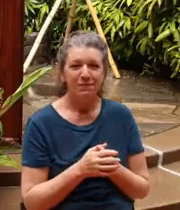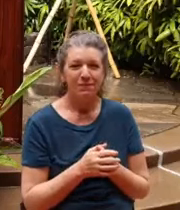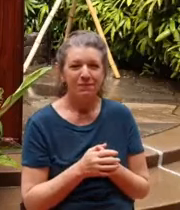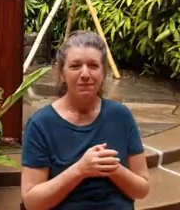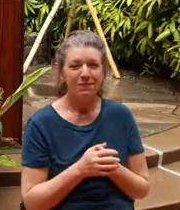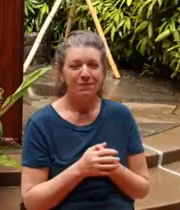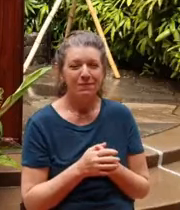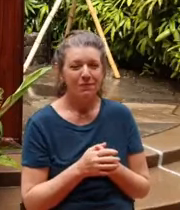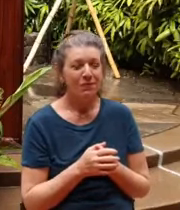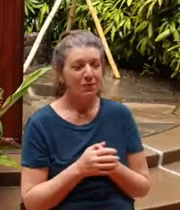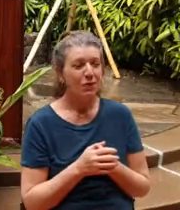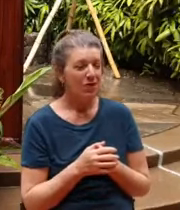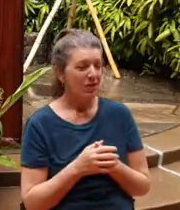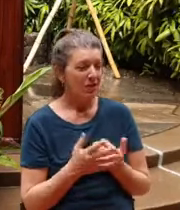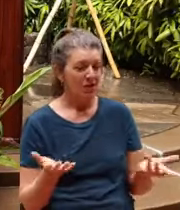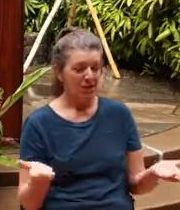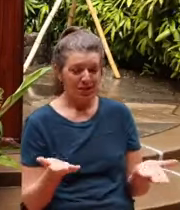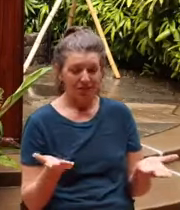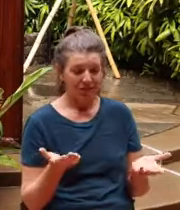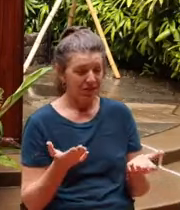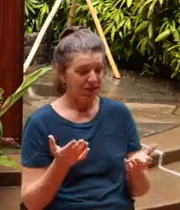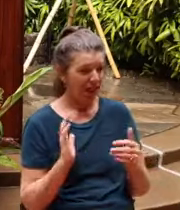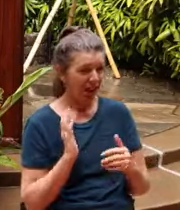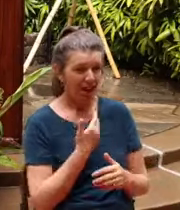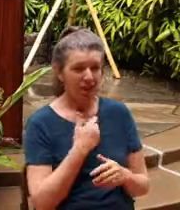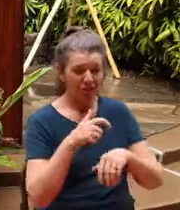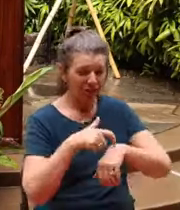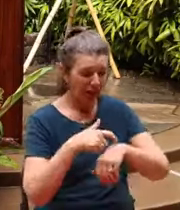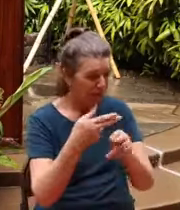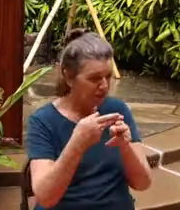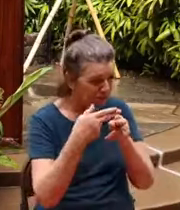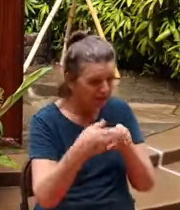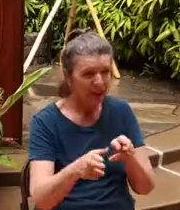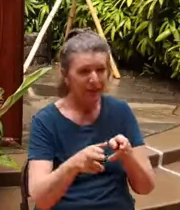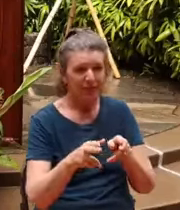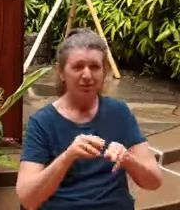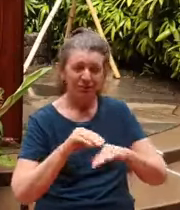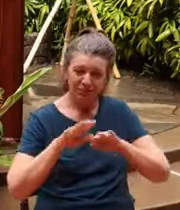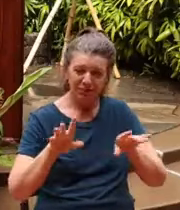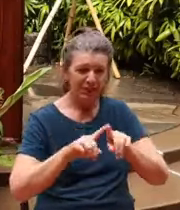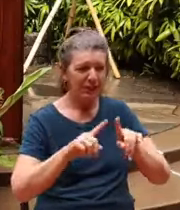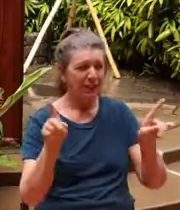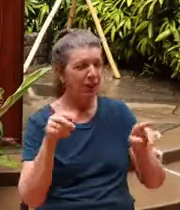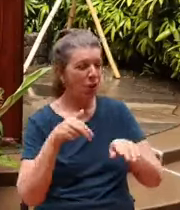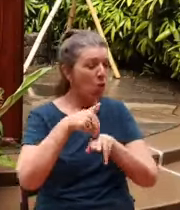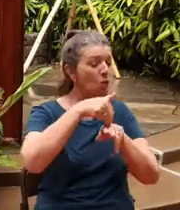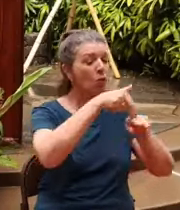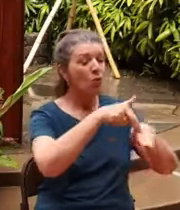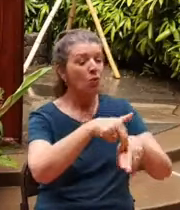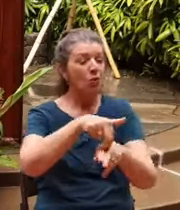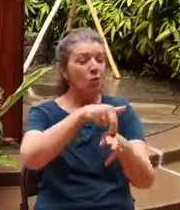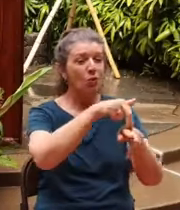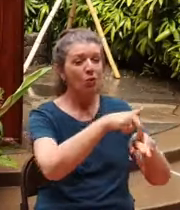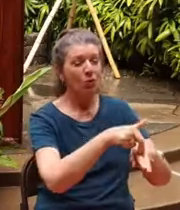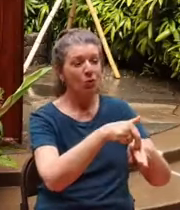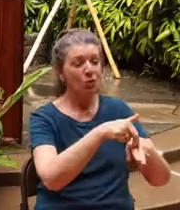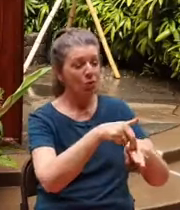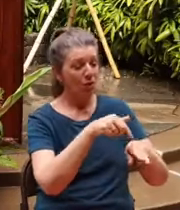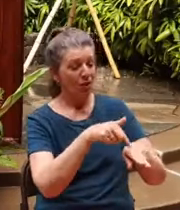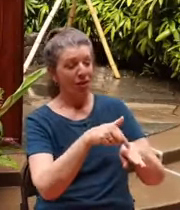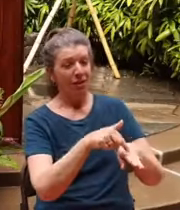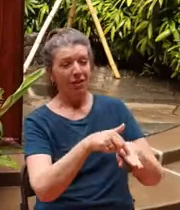We have but a brief moment in time to make a difference, to ride on water, and on